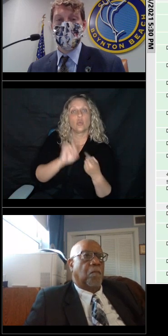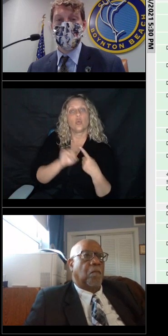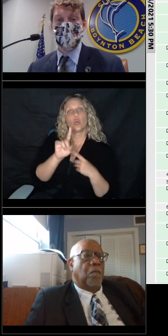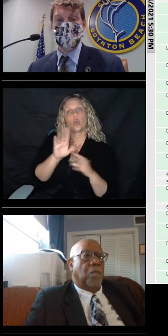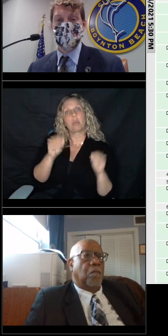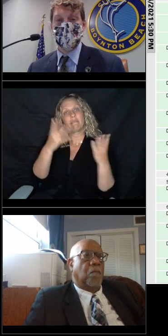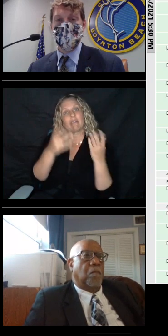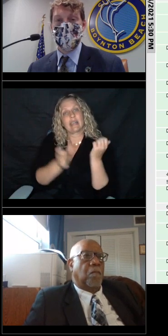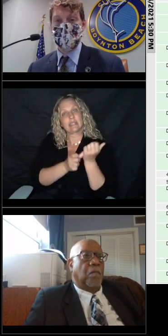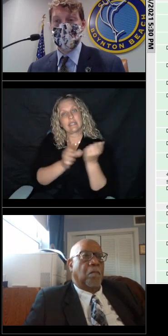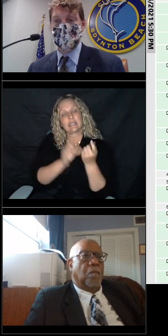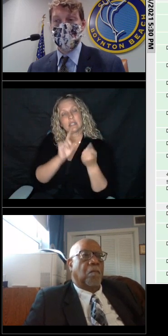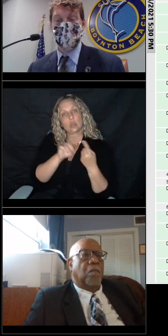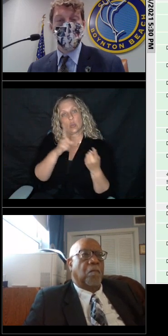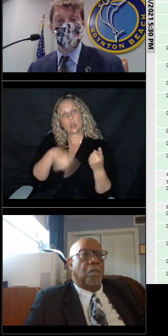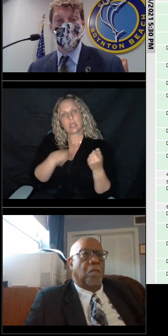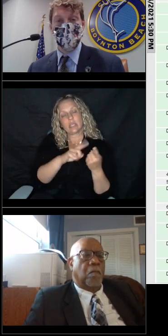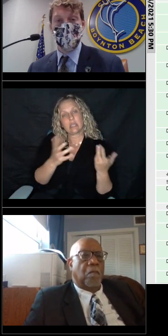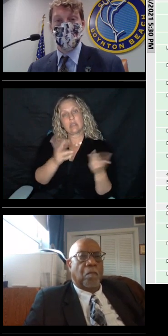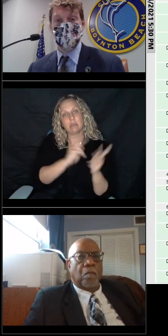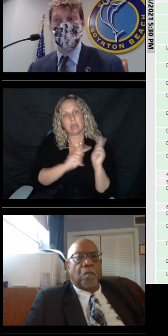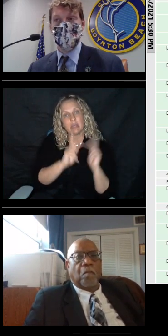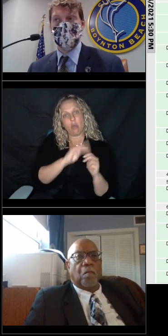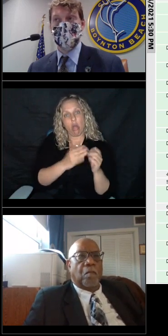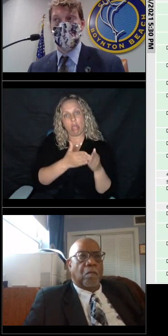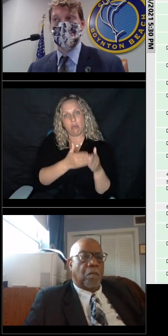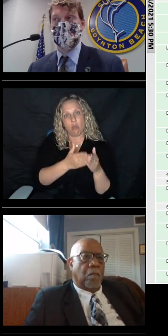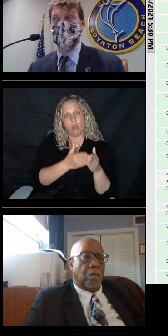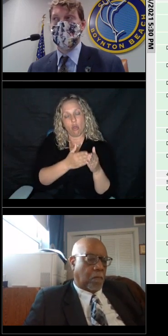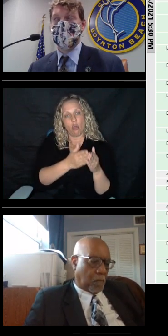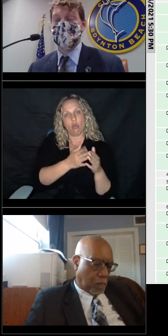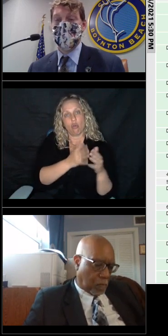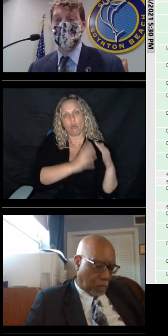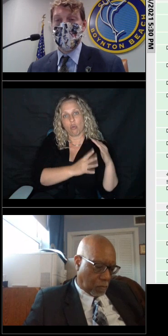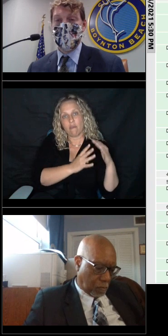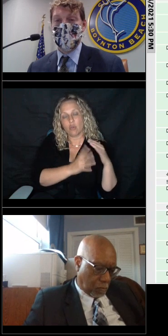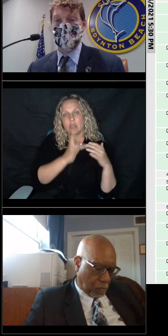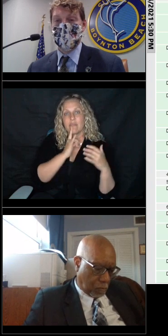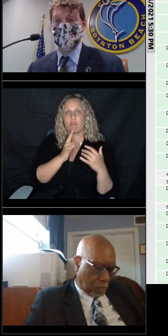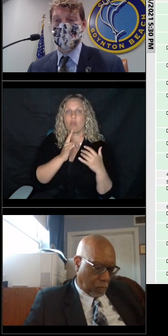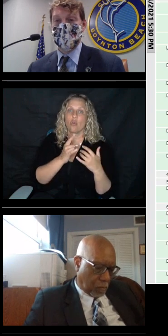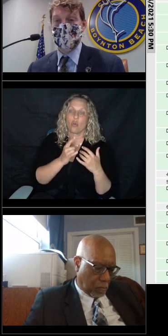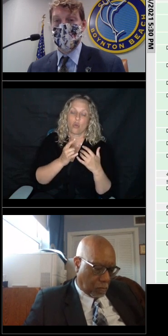provide assistance to these people on the boat, refugees or asylum seekers,